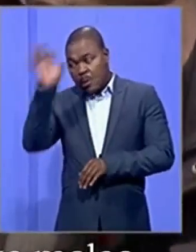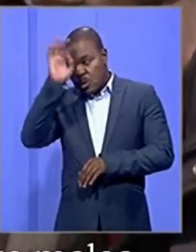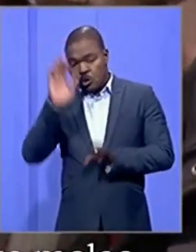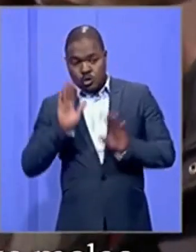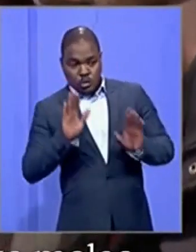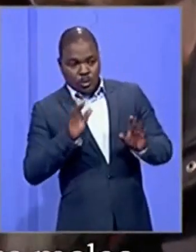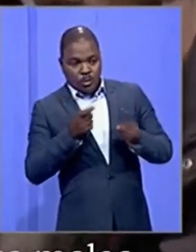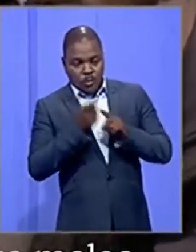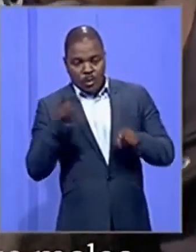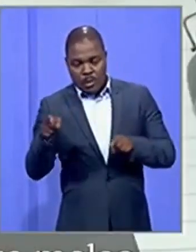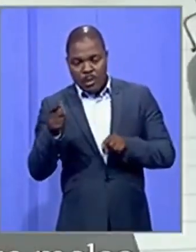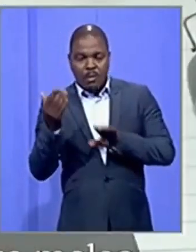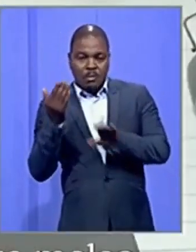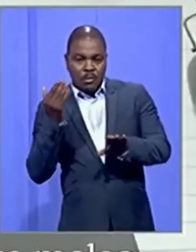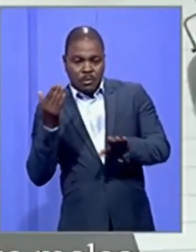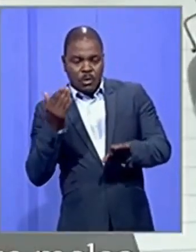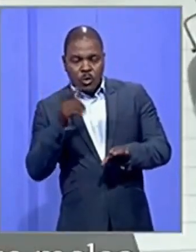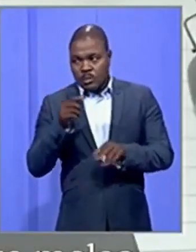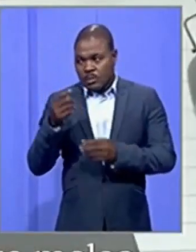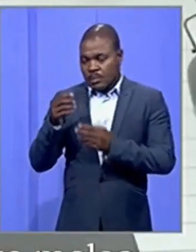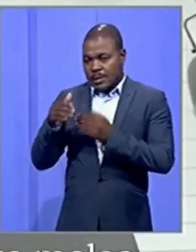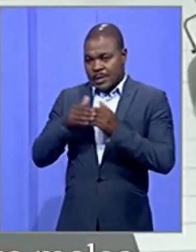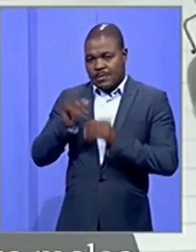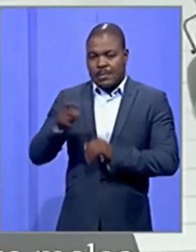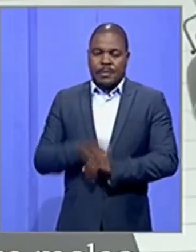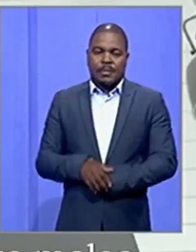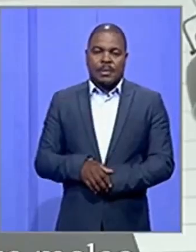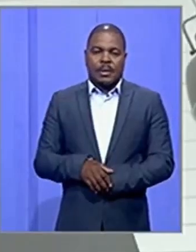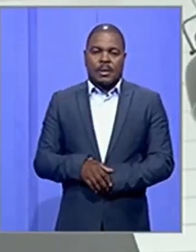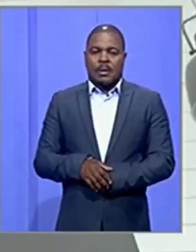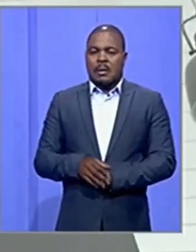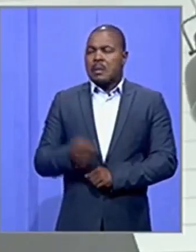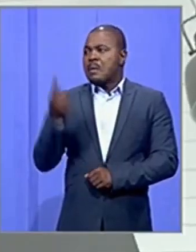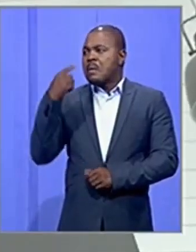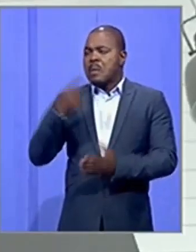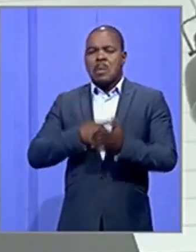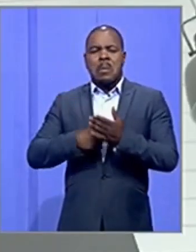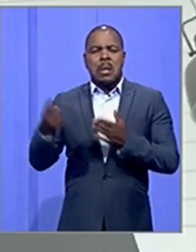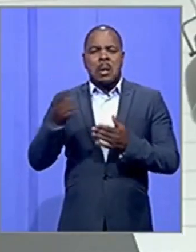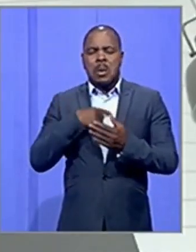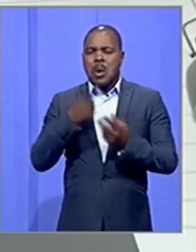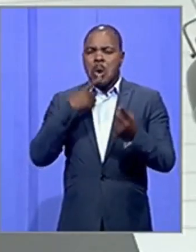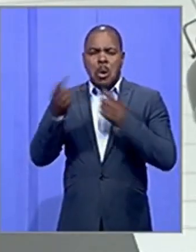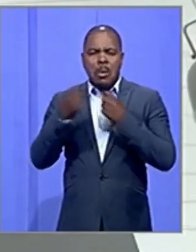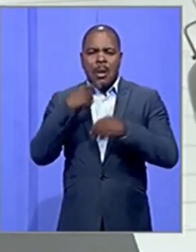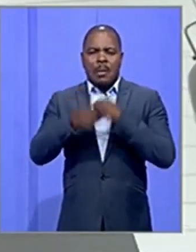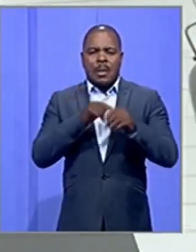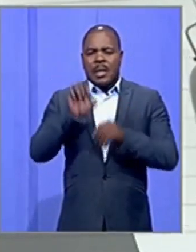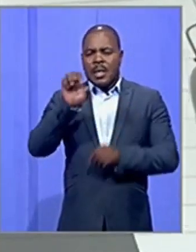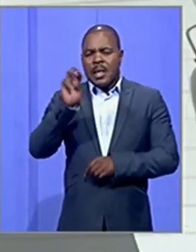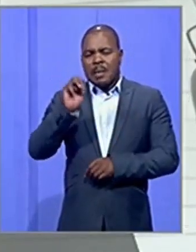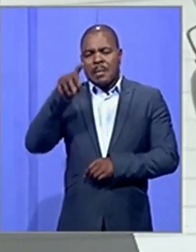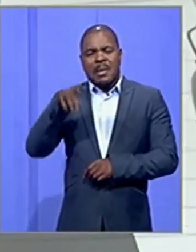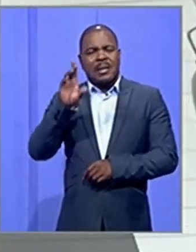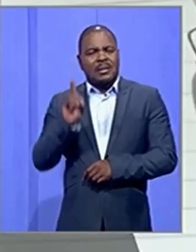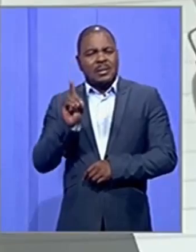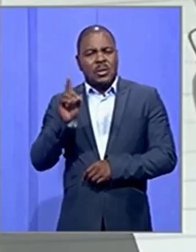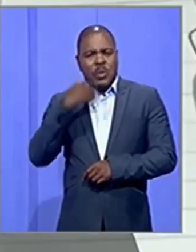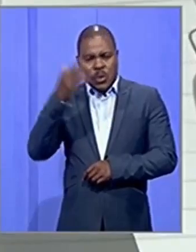a metro. The past week we've received several complaints once again regarding EMPD. We now know